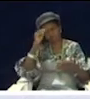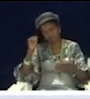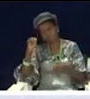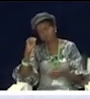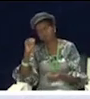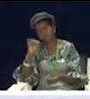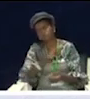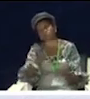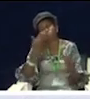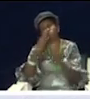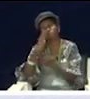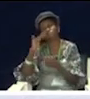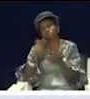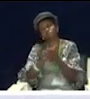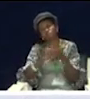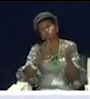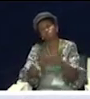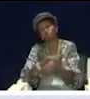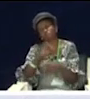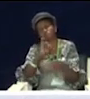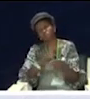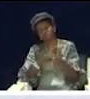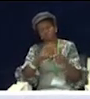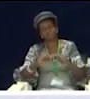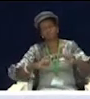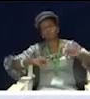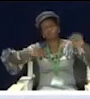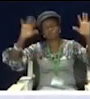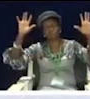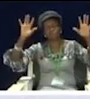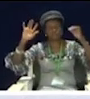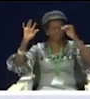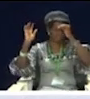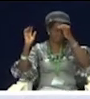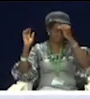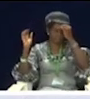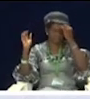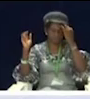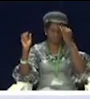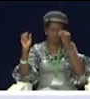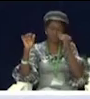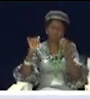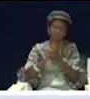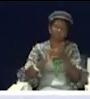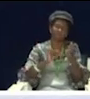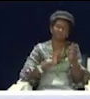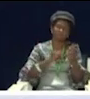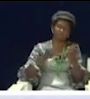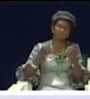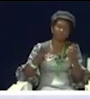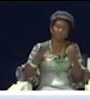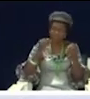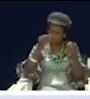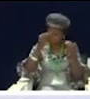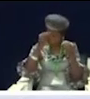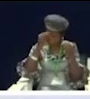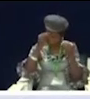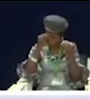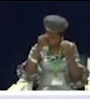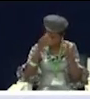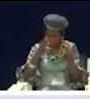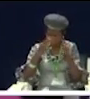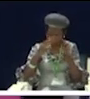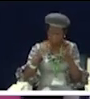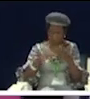I thank God today that I surrendered, that I agreed to be under his